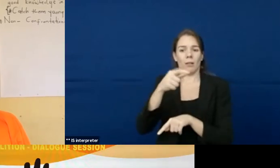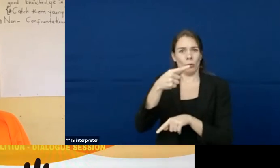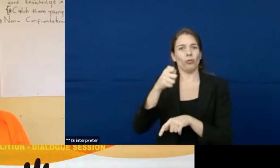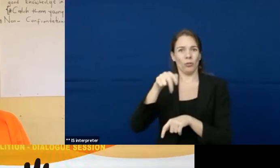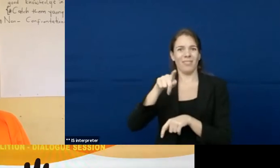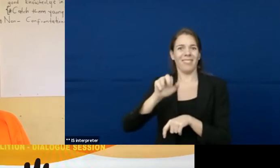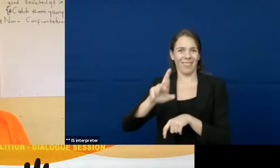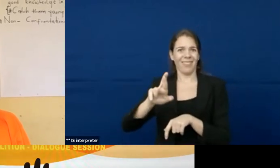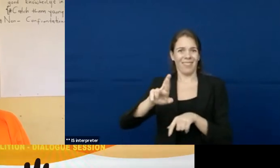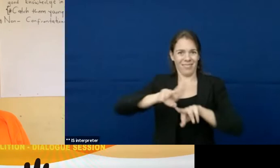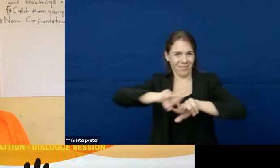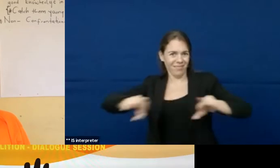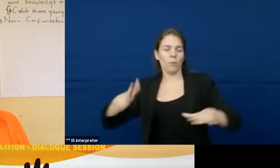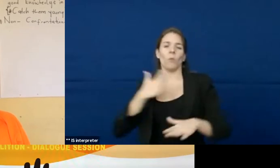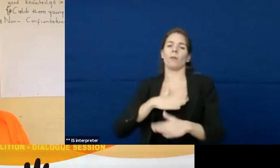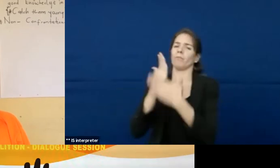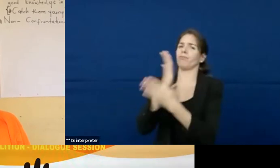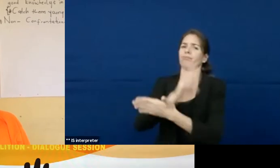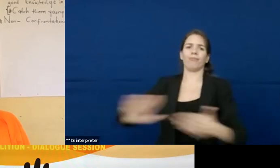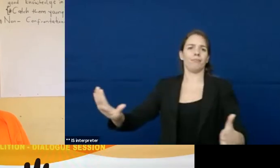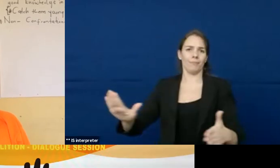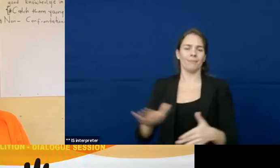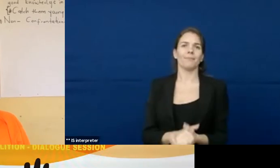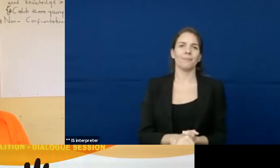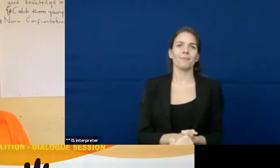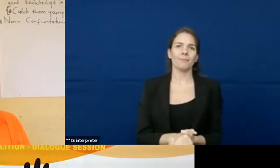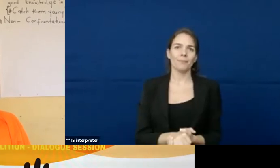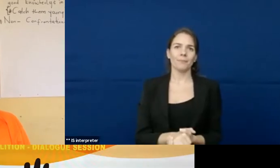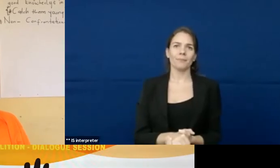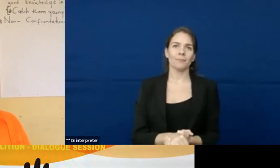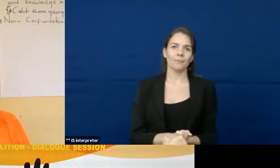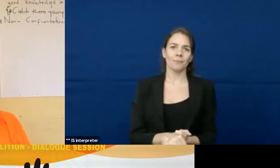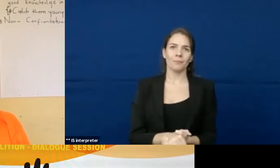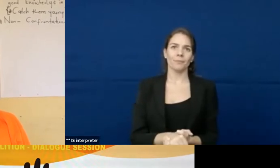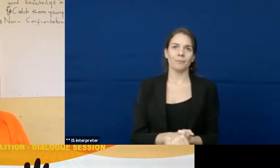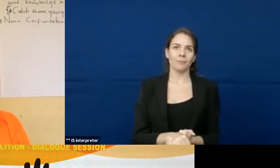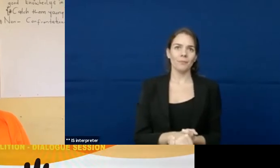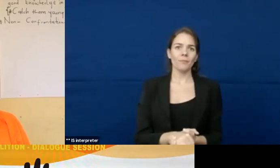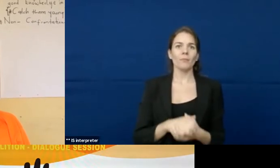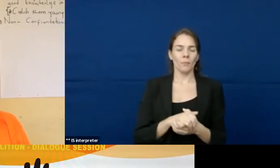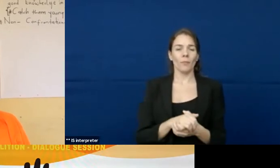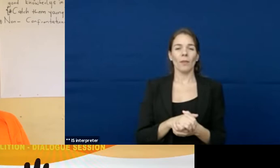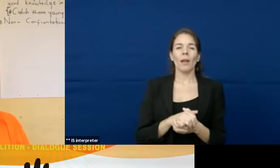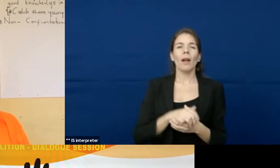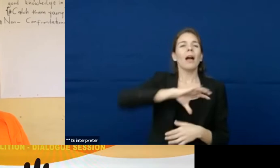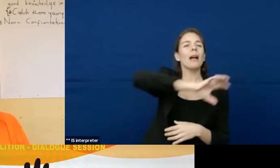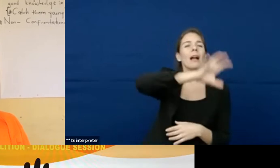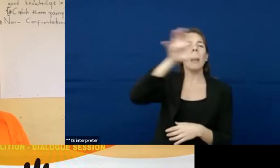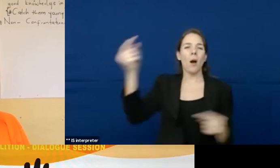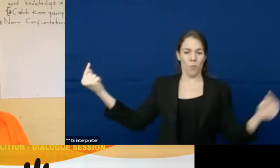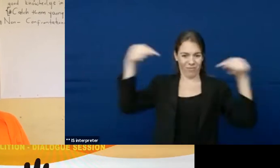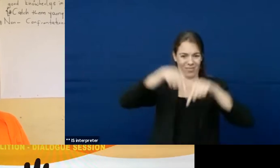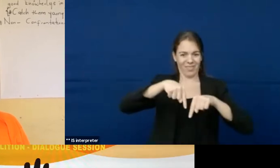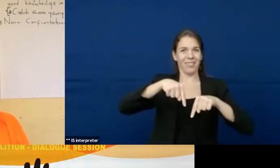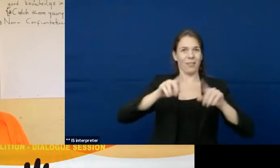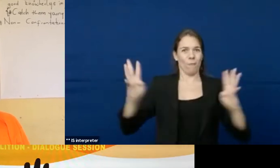comparative advantages in ending violence against women and girls. It is also important for youth-led organizations,